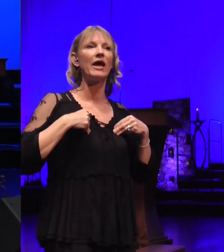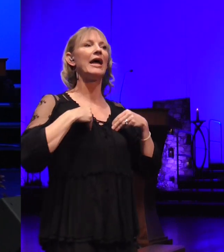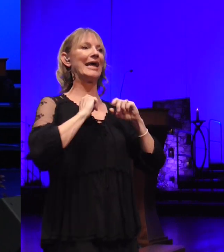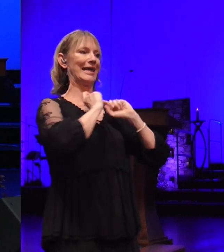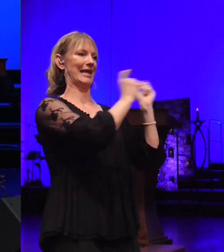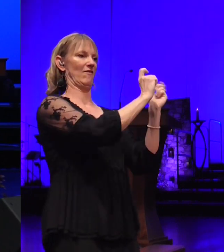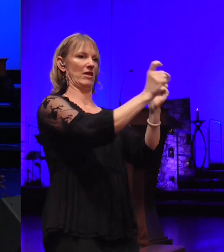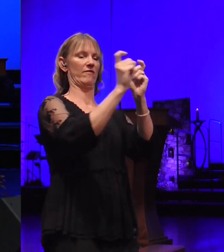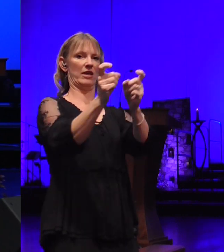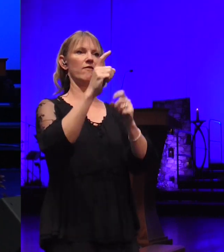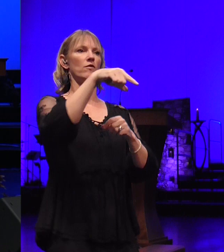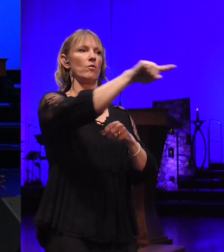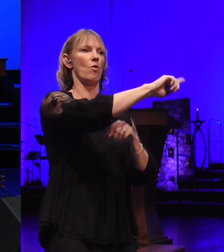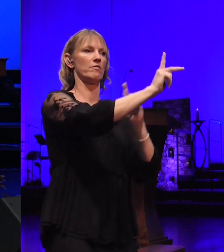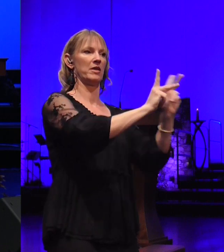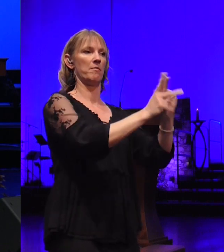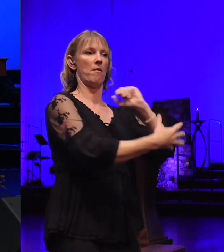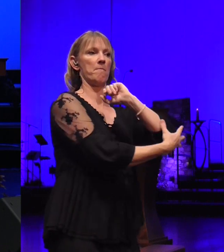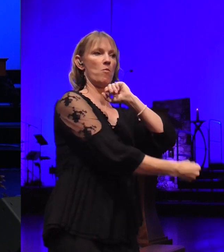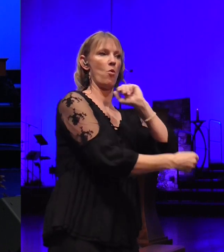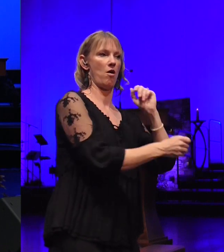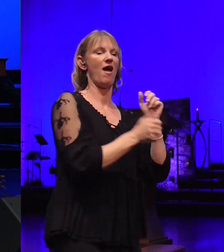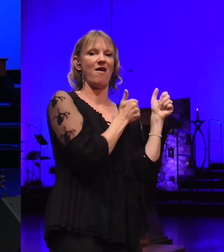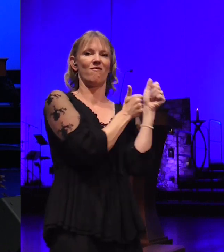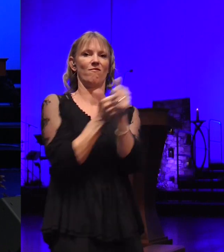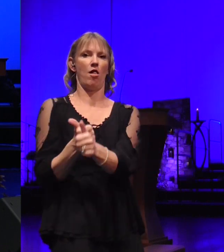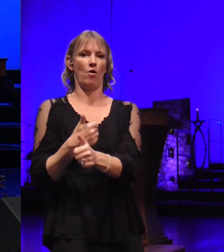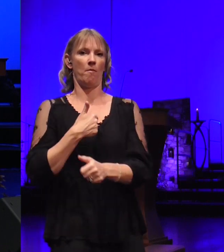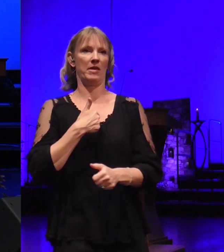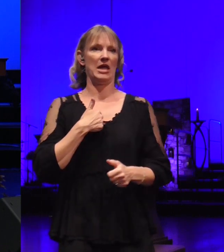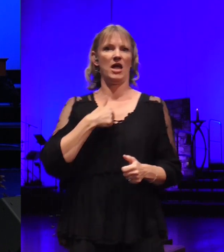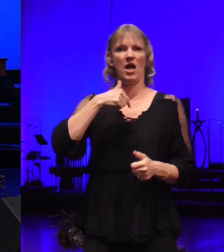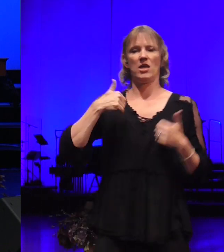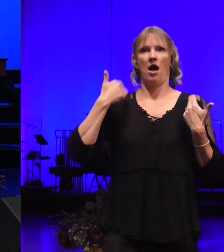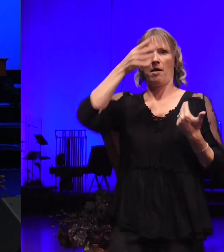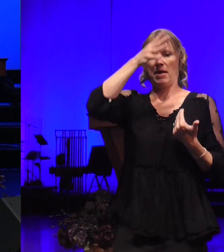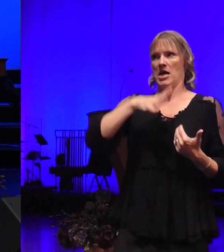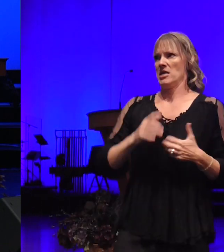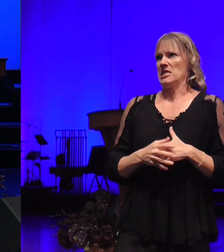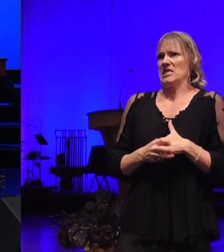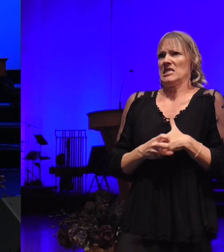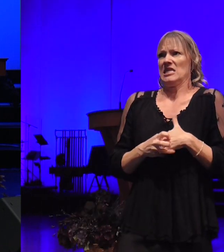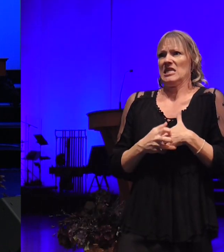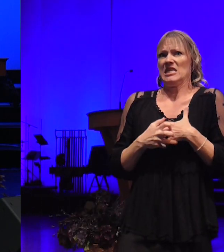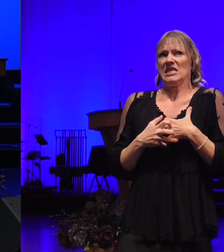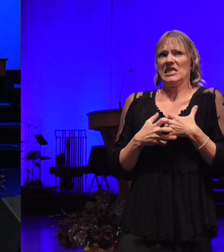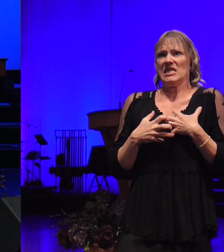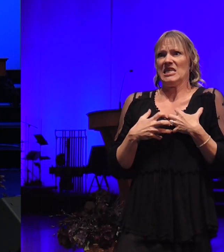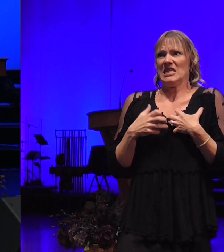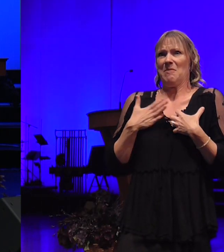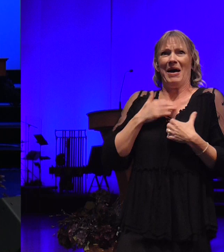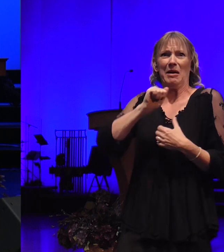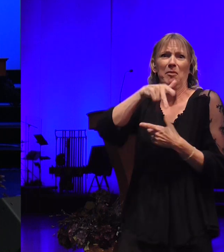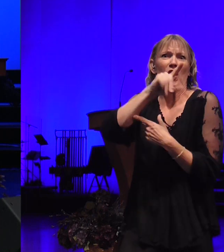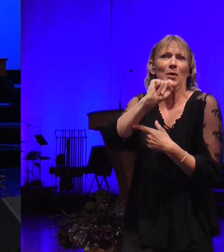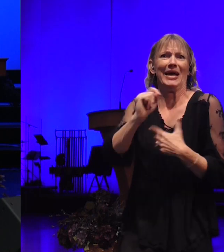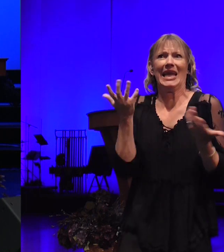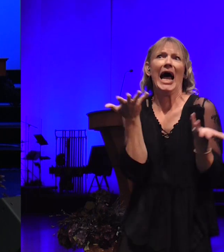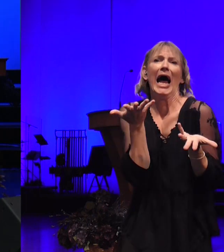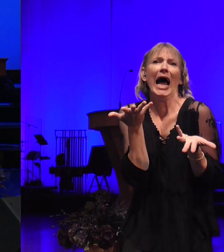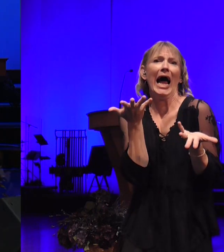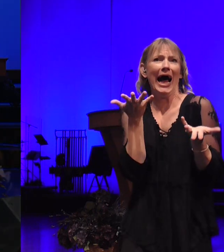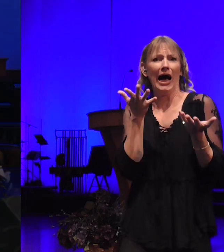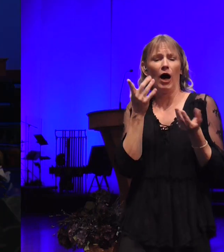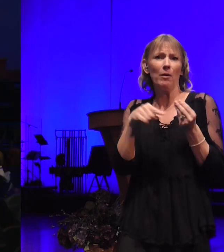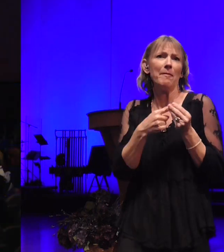the poor, and follow me." And the young man clinches up. "My apartment? What